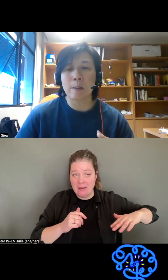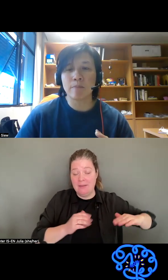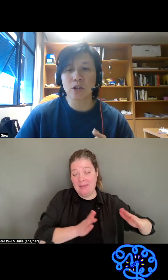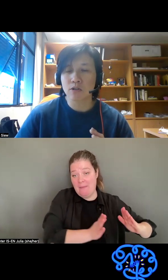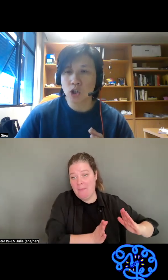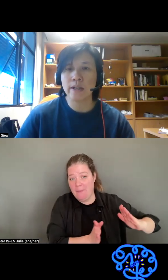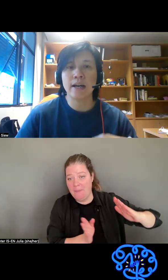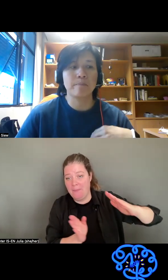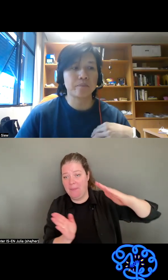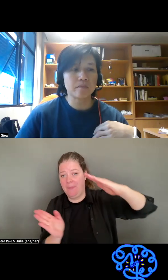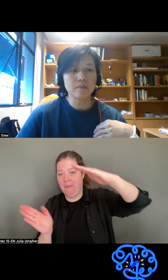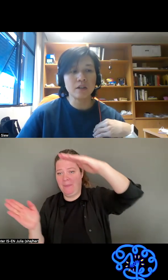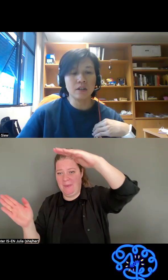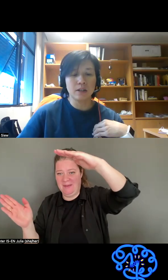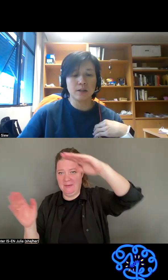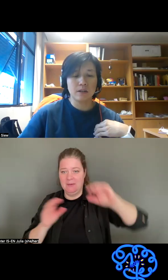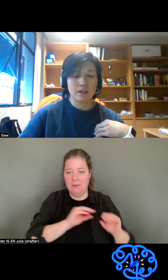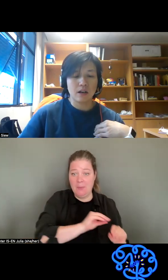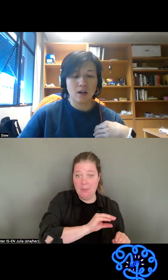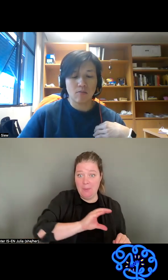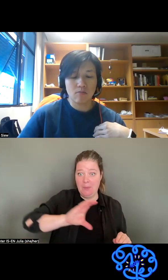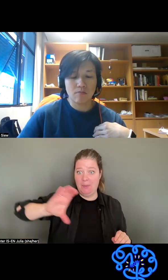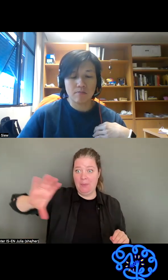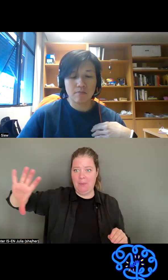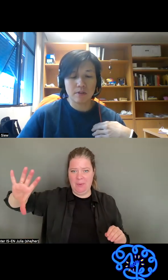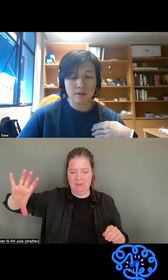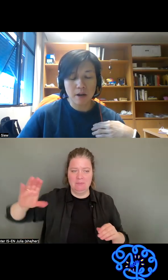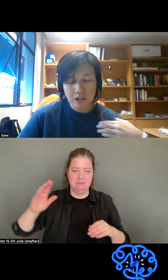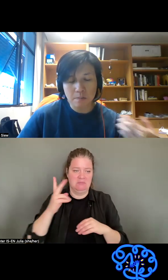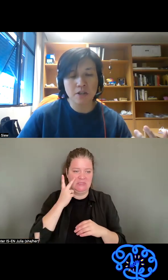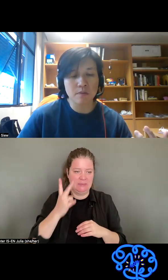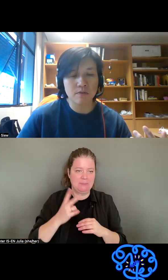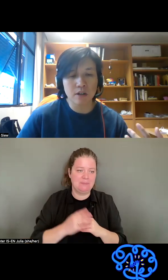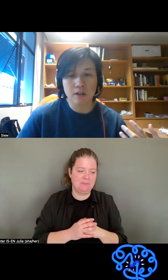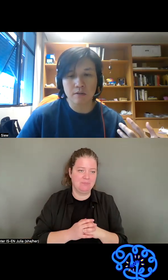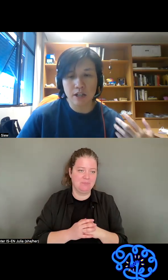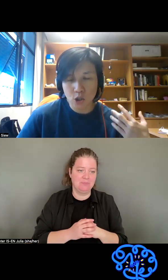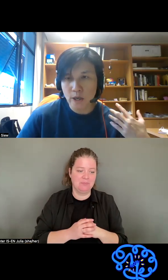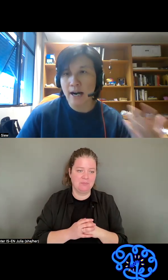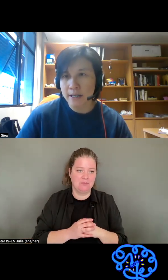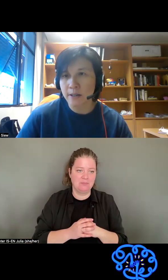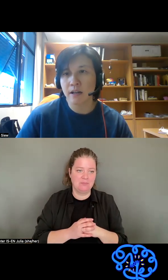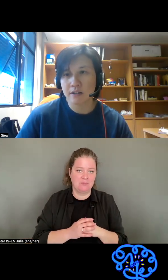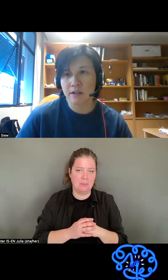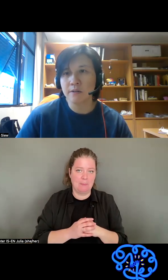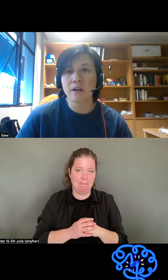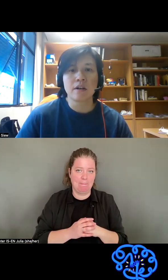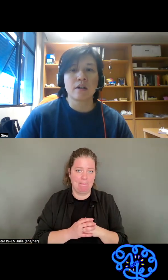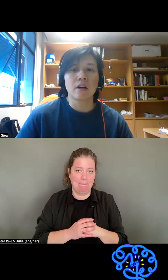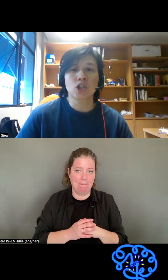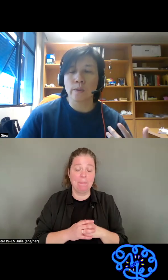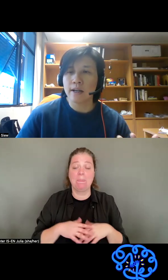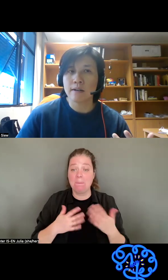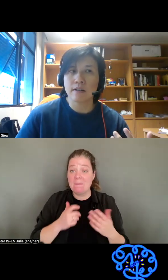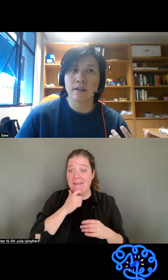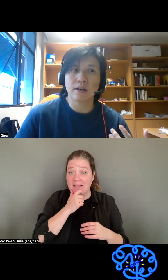it's sort of showing that the um, the participants with that scored higher on Lextel